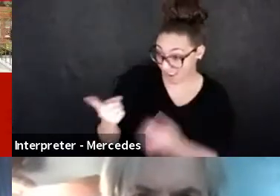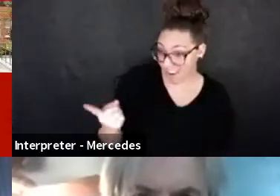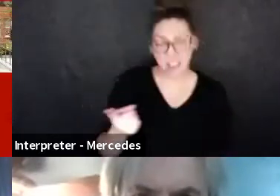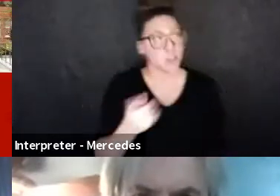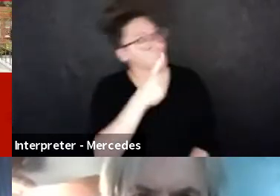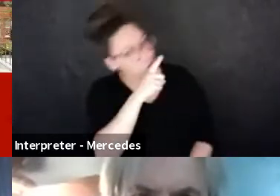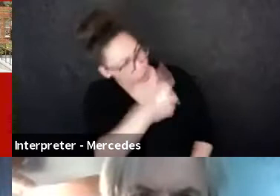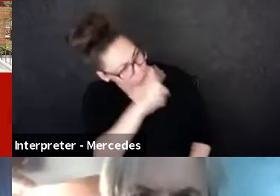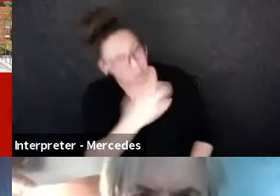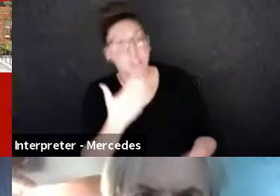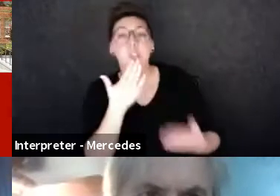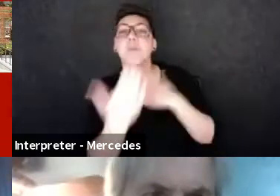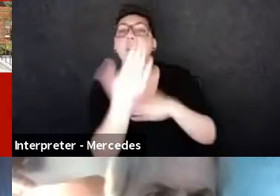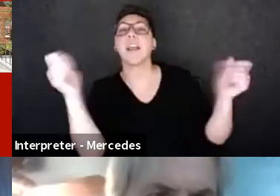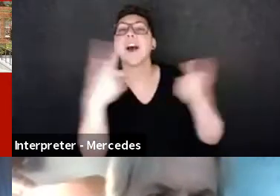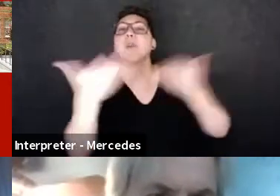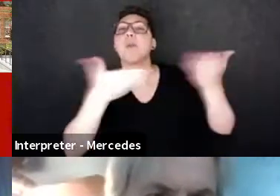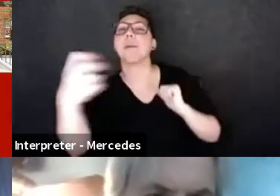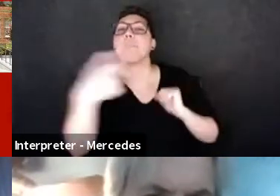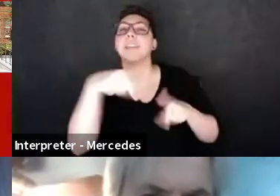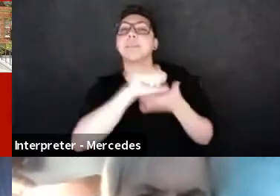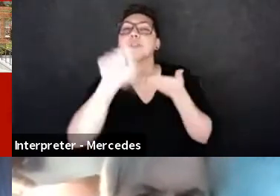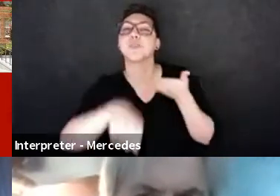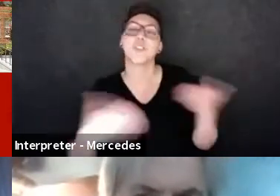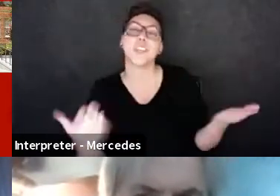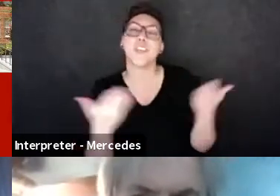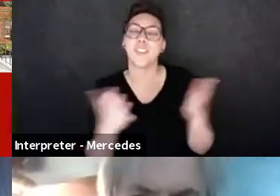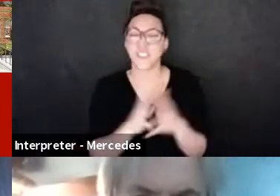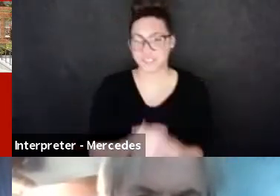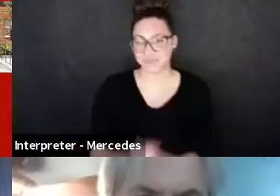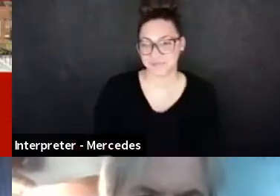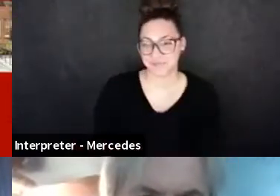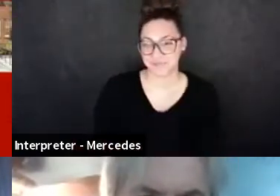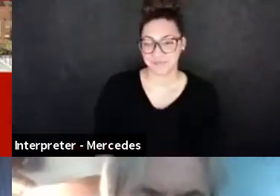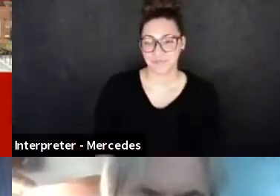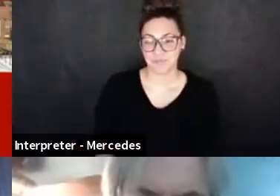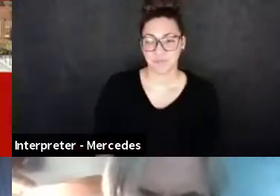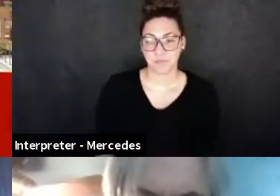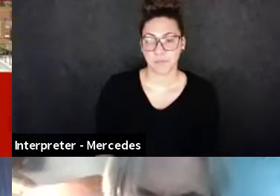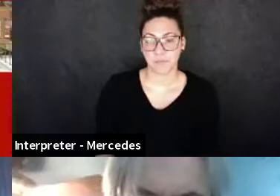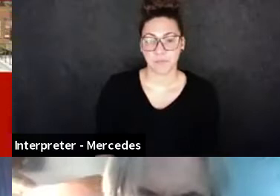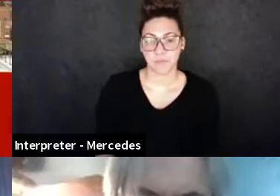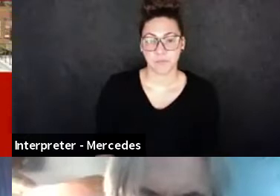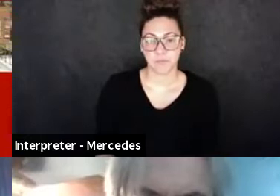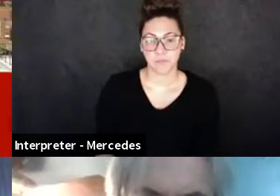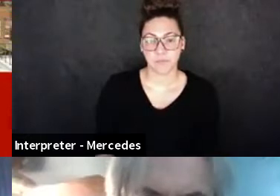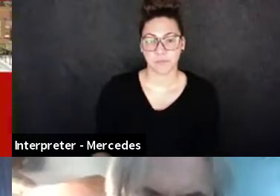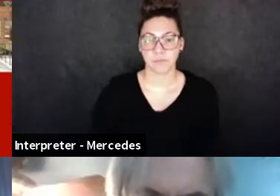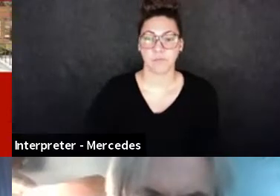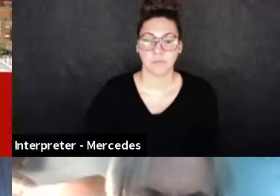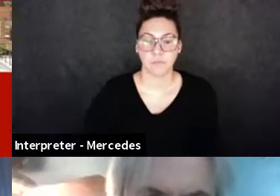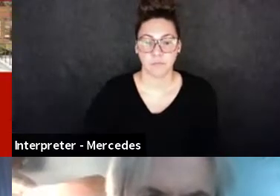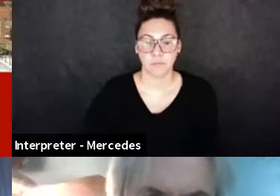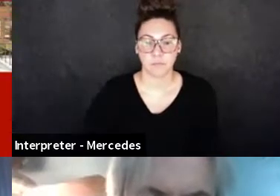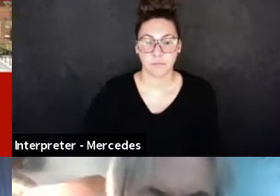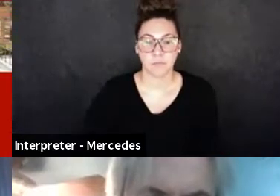morning, everyone. Welcome back to the semester here. Yeah, I think it would be safe to say